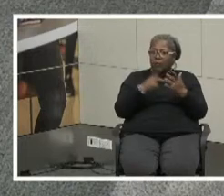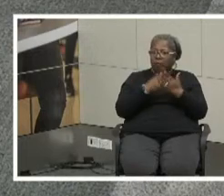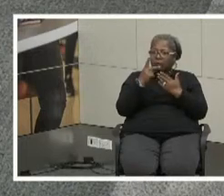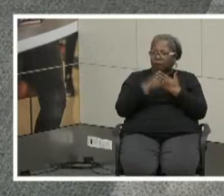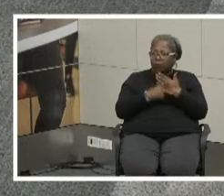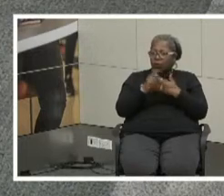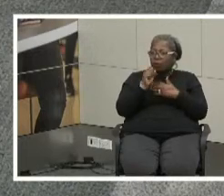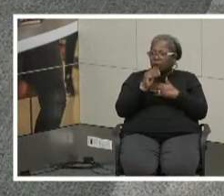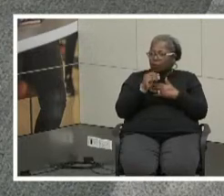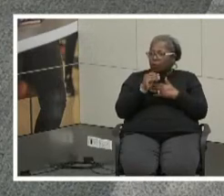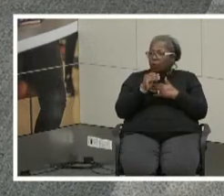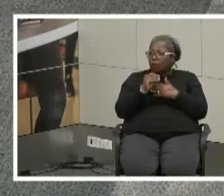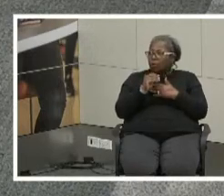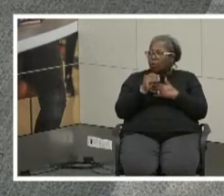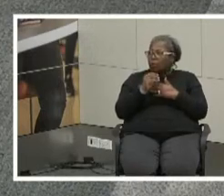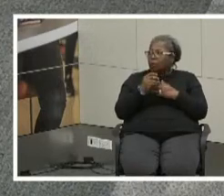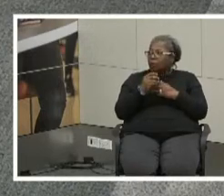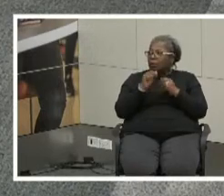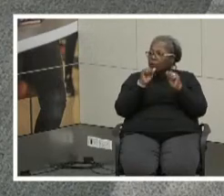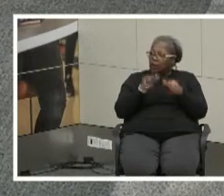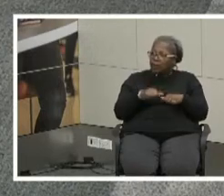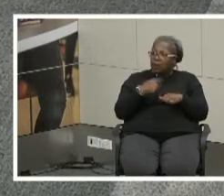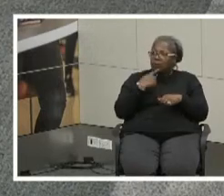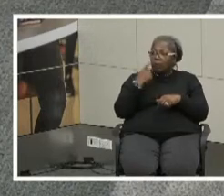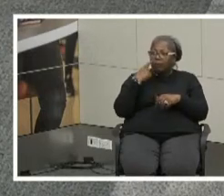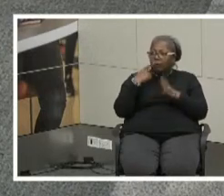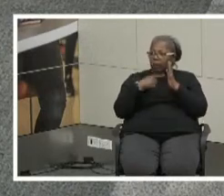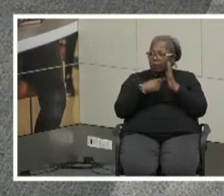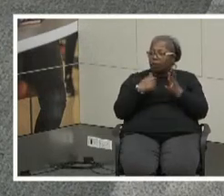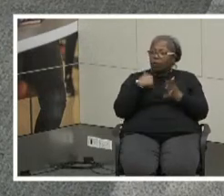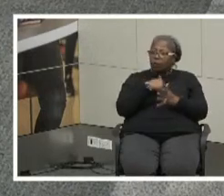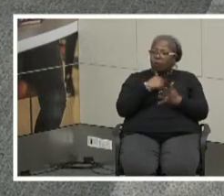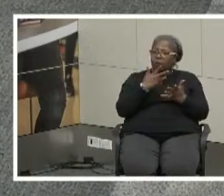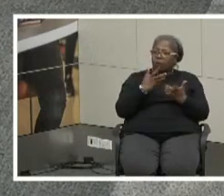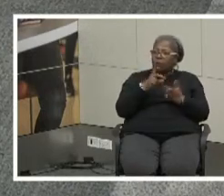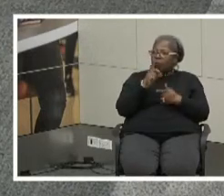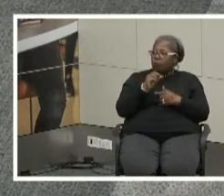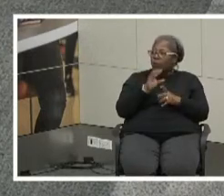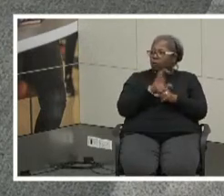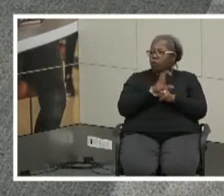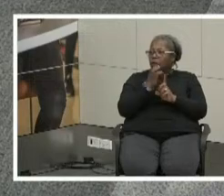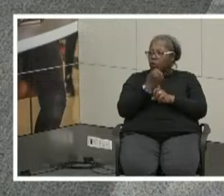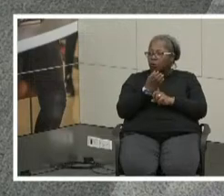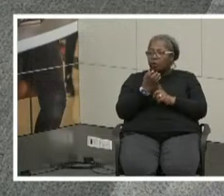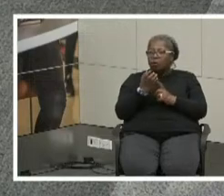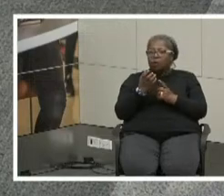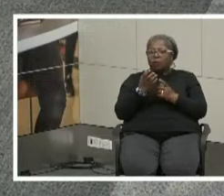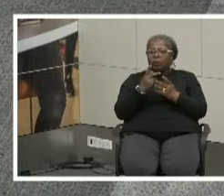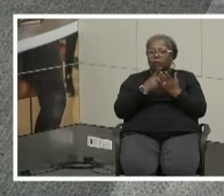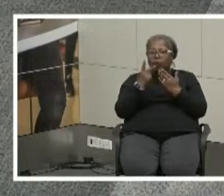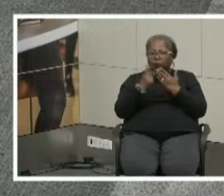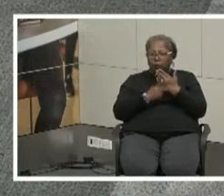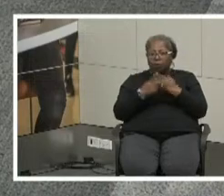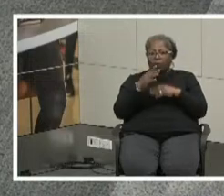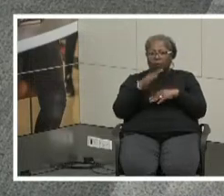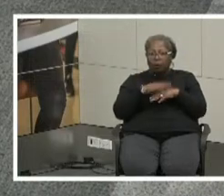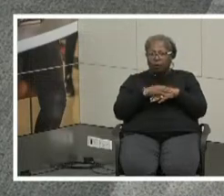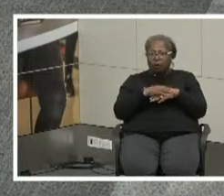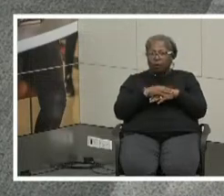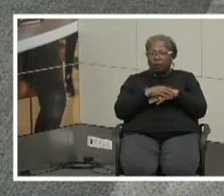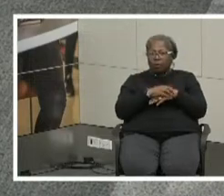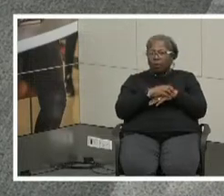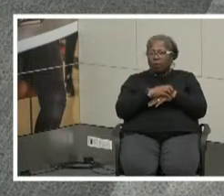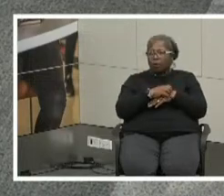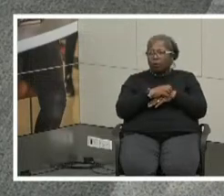so um in in increments they can say for example we want to do a cultural emersion a program on